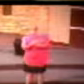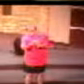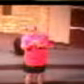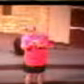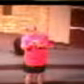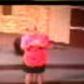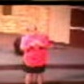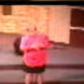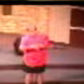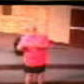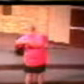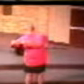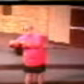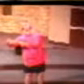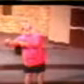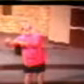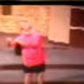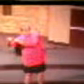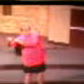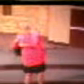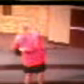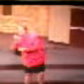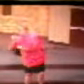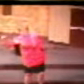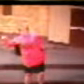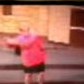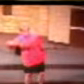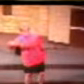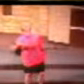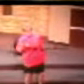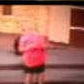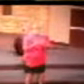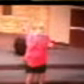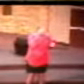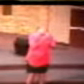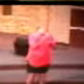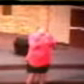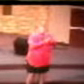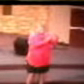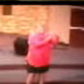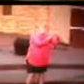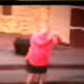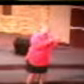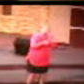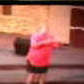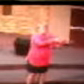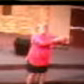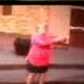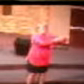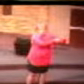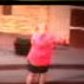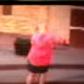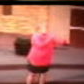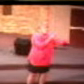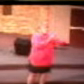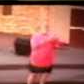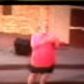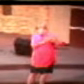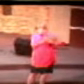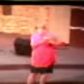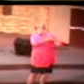avoid going to Samaria. Whatever you do, don't go to Samaria. Bad news, the